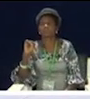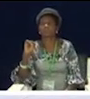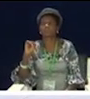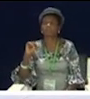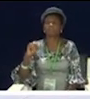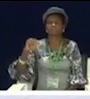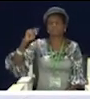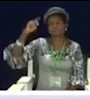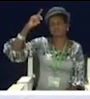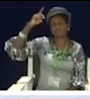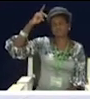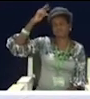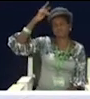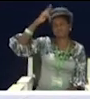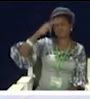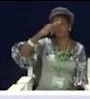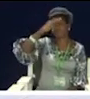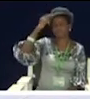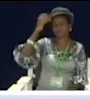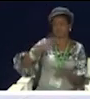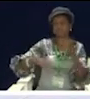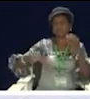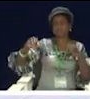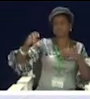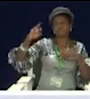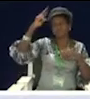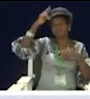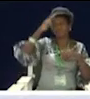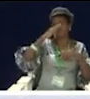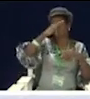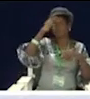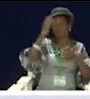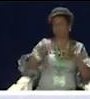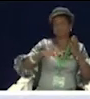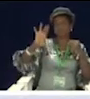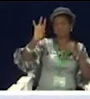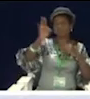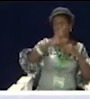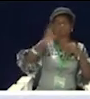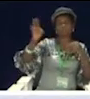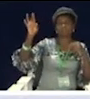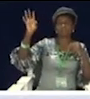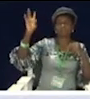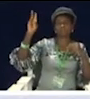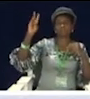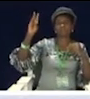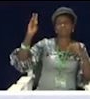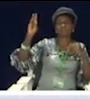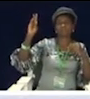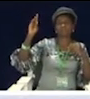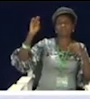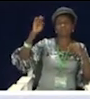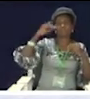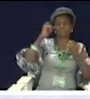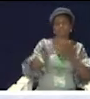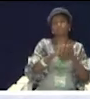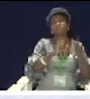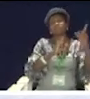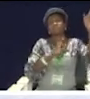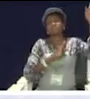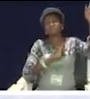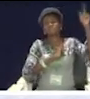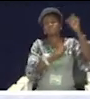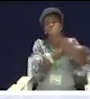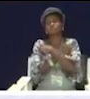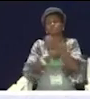Romans chapter 8, verse 17. Romans 8, verse 17. He said, I love those who love